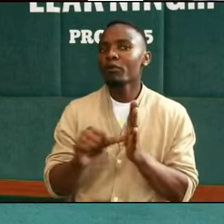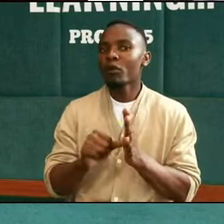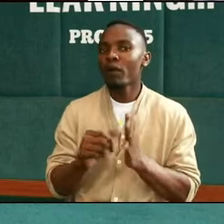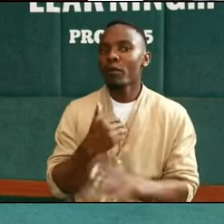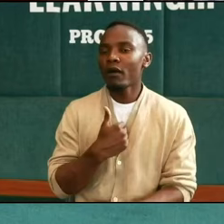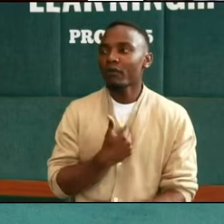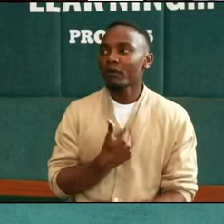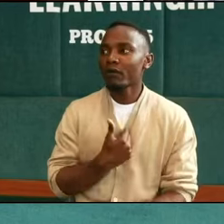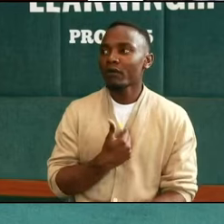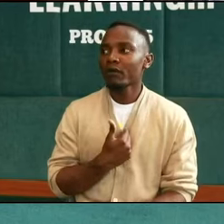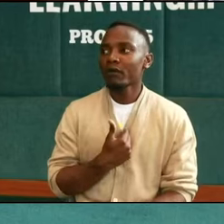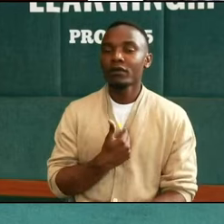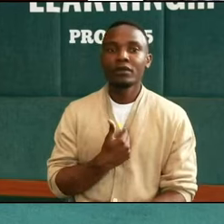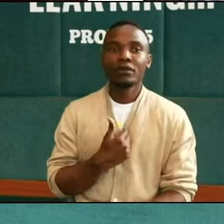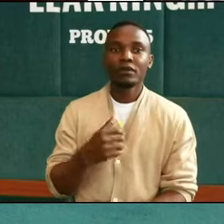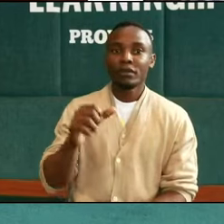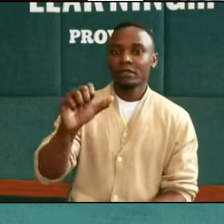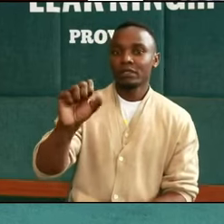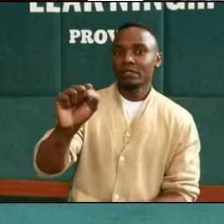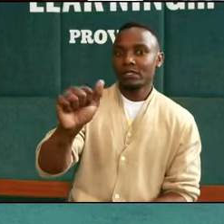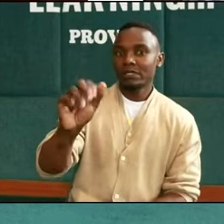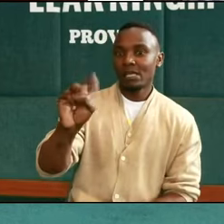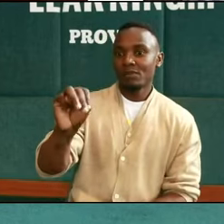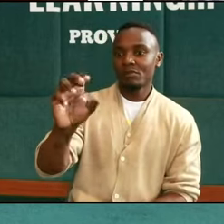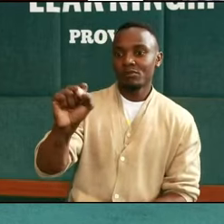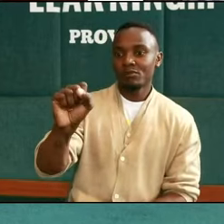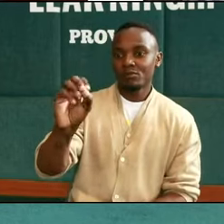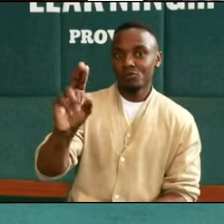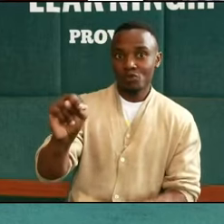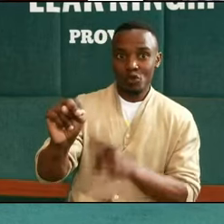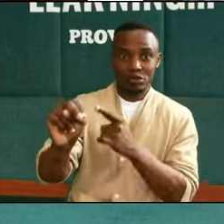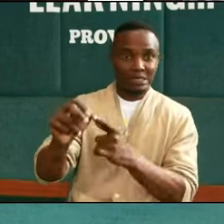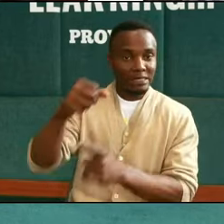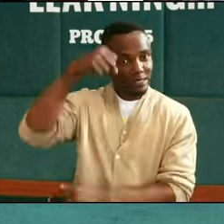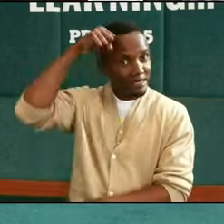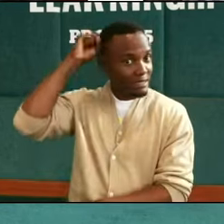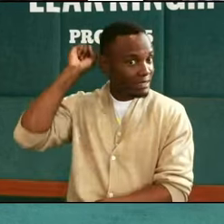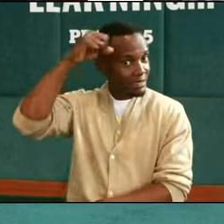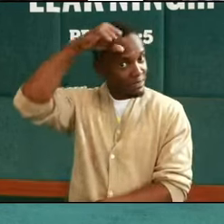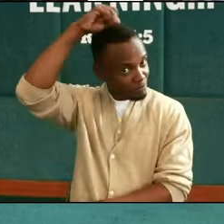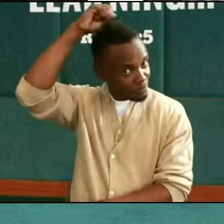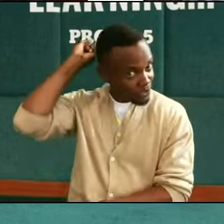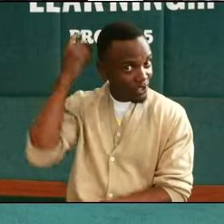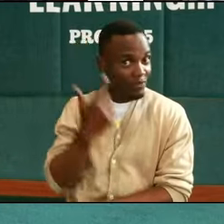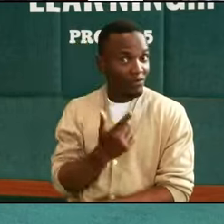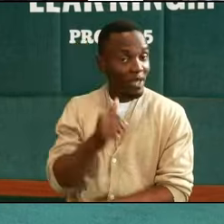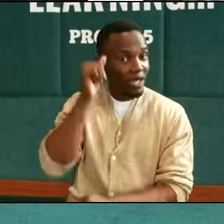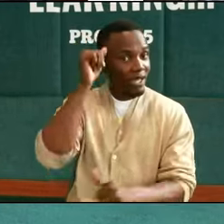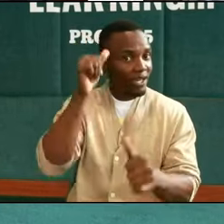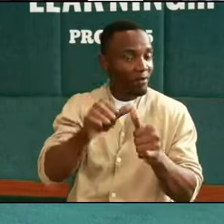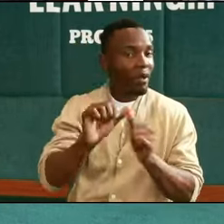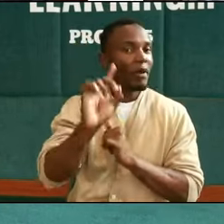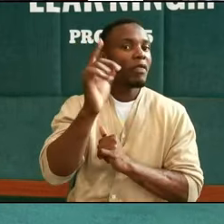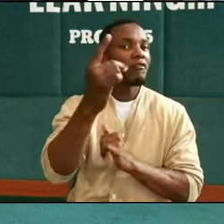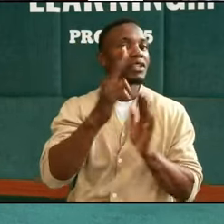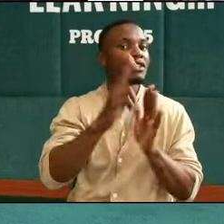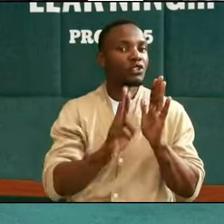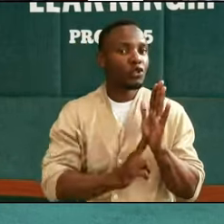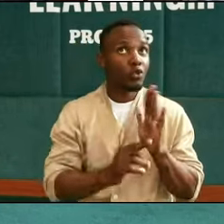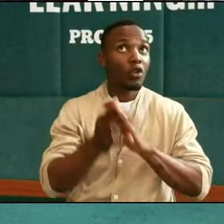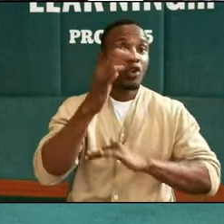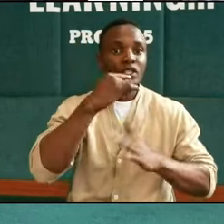He let his hair be cut. Yes, he's let his hair be cut. Remember the first rule which God said is his hair should never